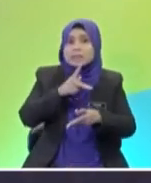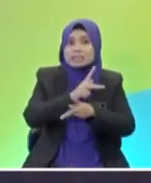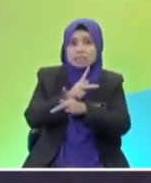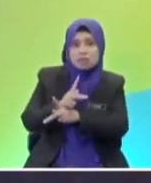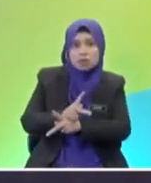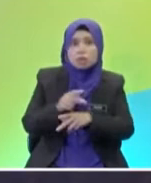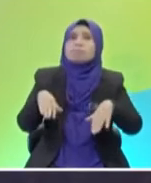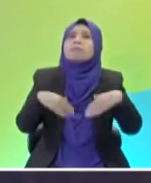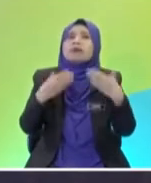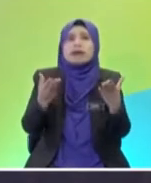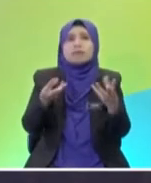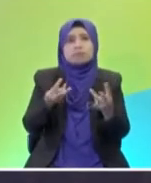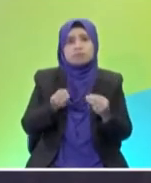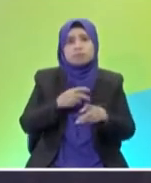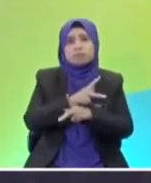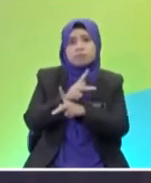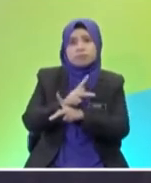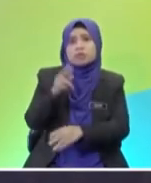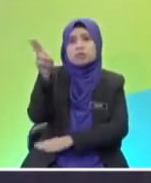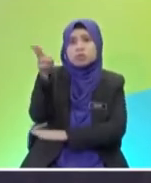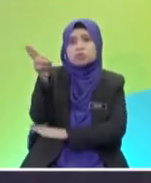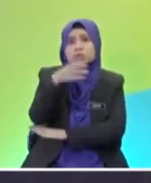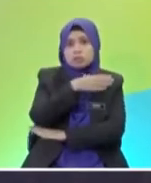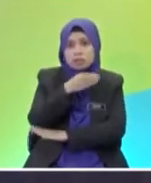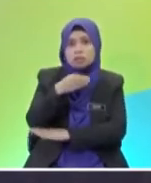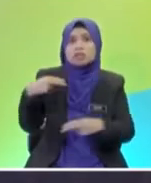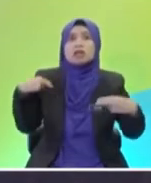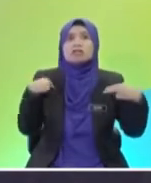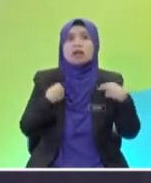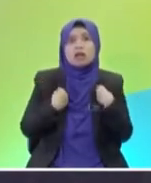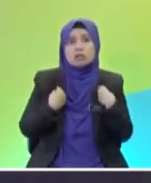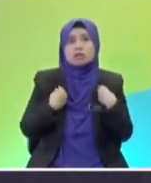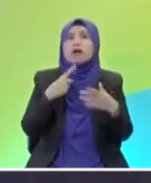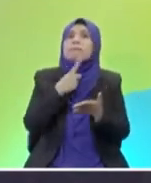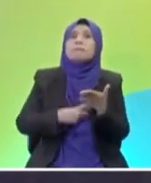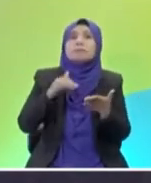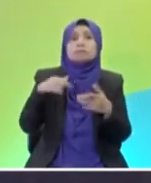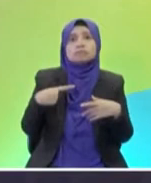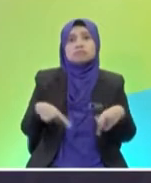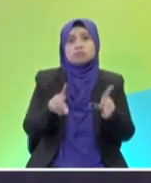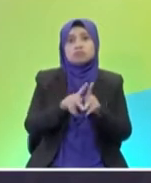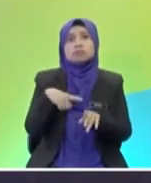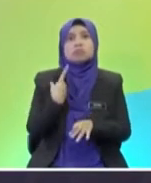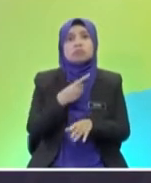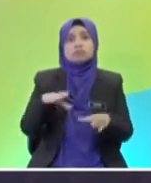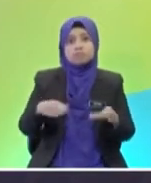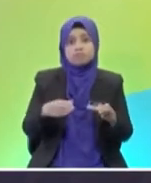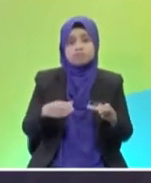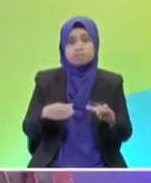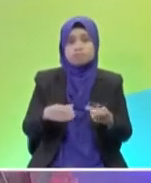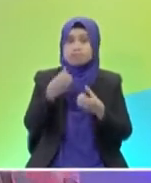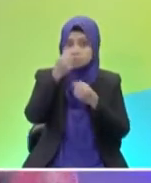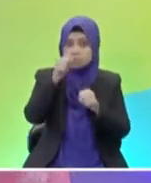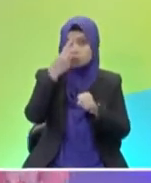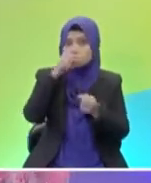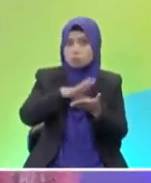how to control the animals and plants from extinction. This is all what right. We are going to learn today. Okay, so Shall we begin today's lesson? Yep.